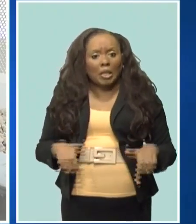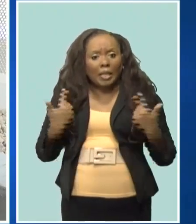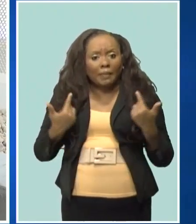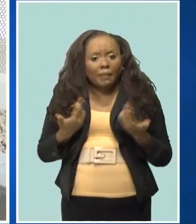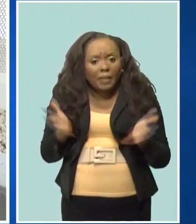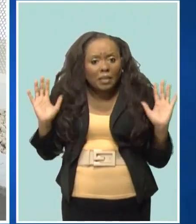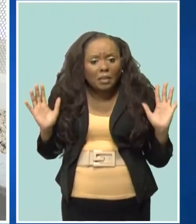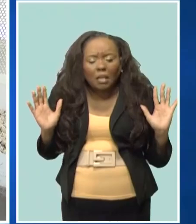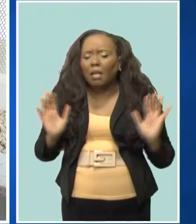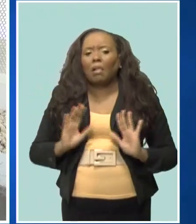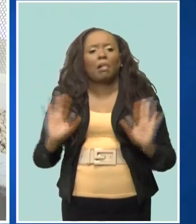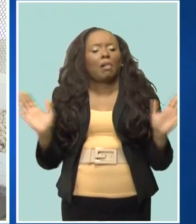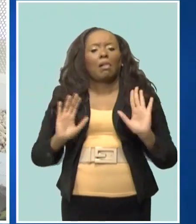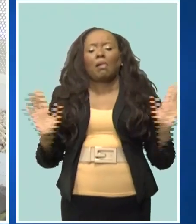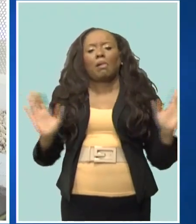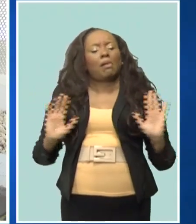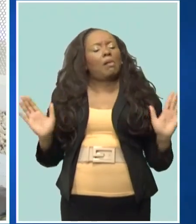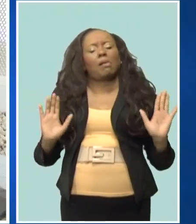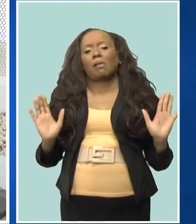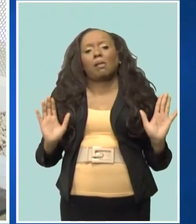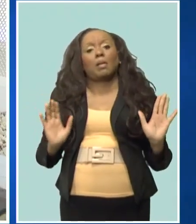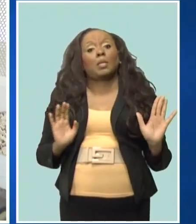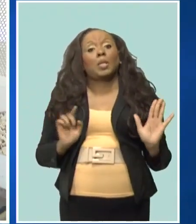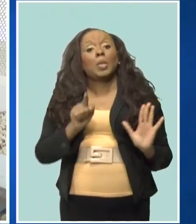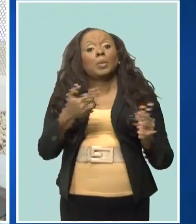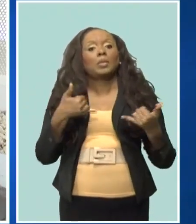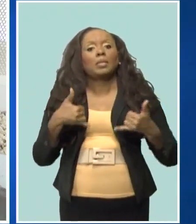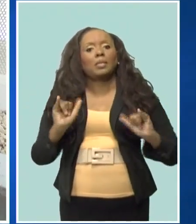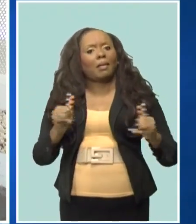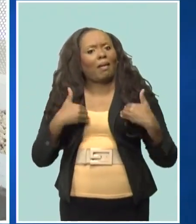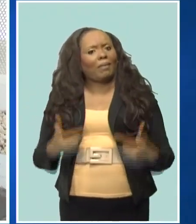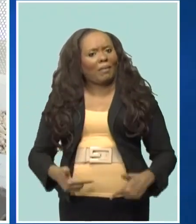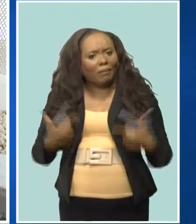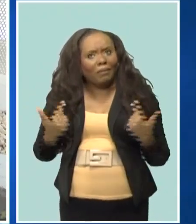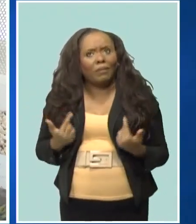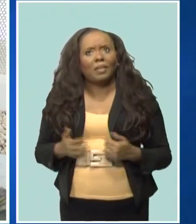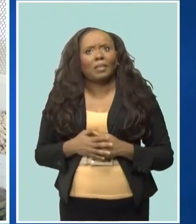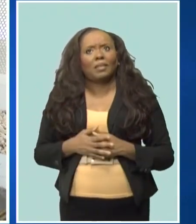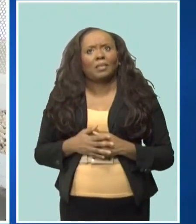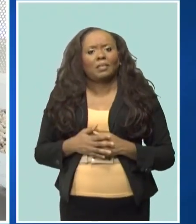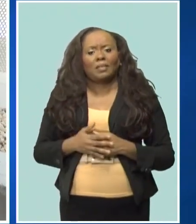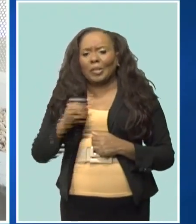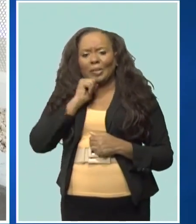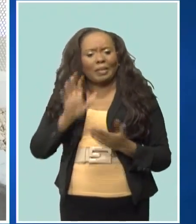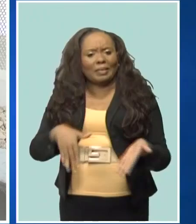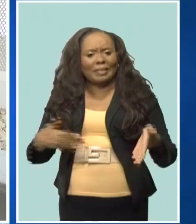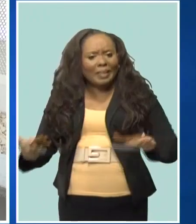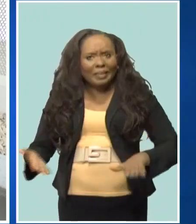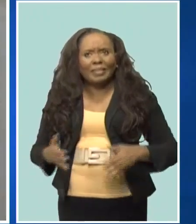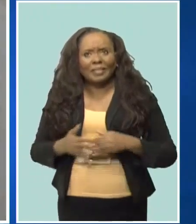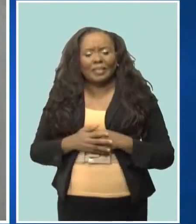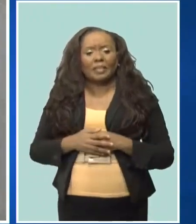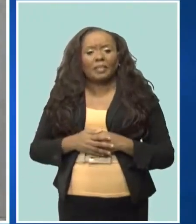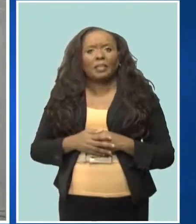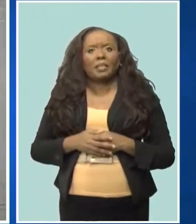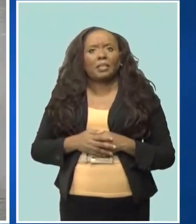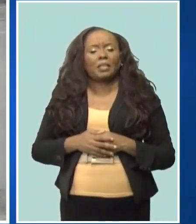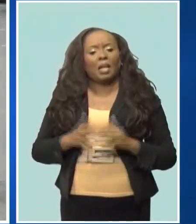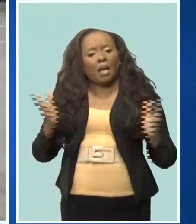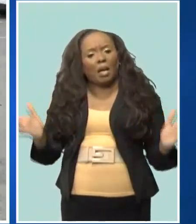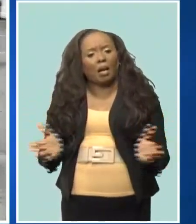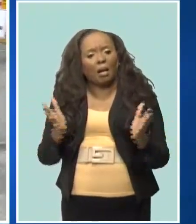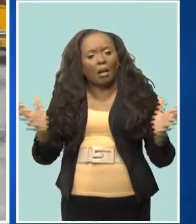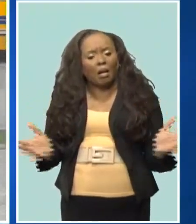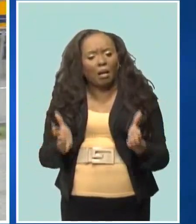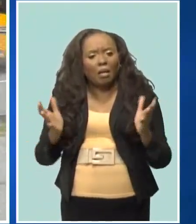world. You know, there's more to life than death. And Mr. Paul is already urging his